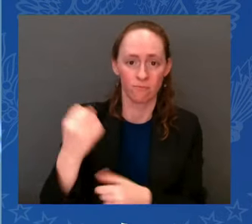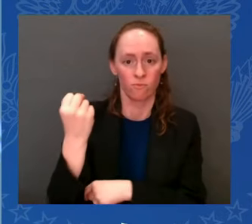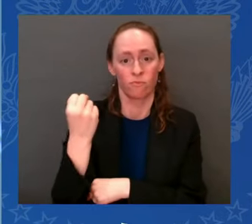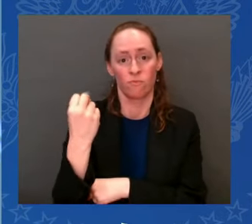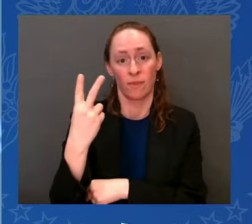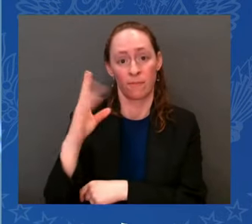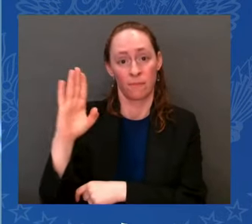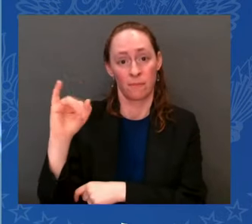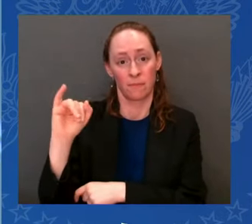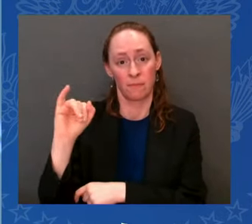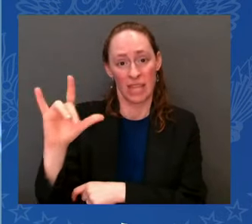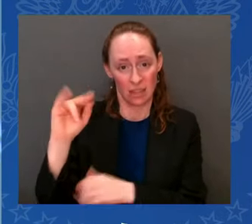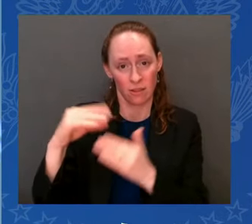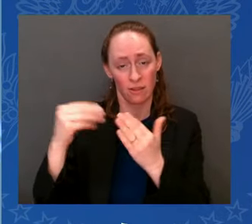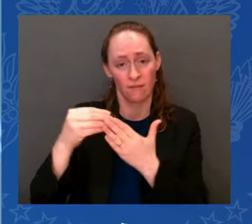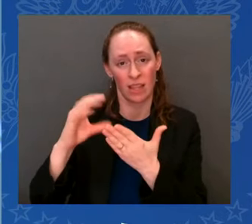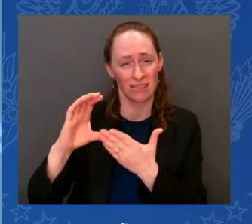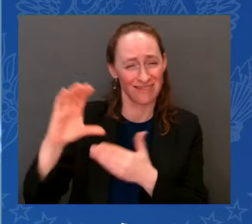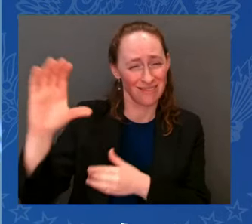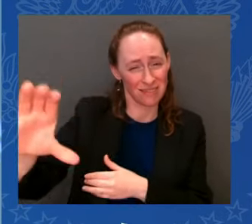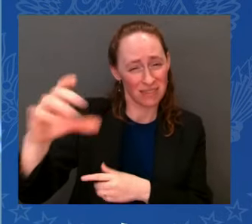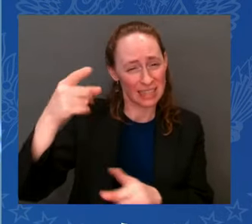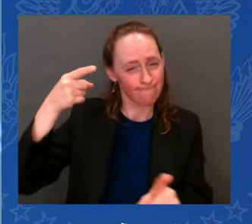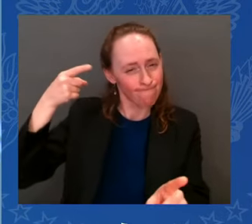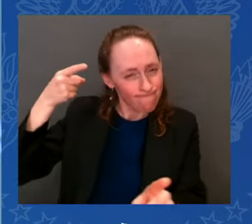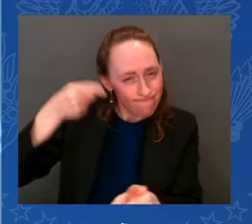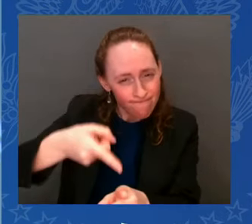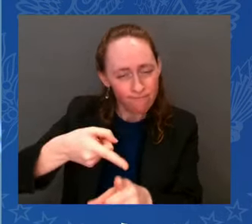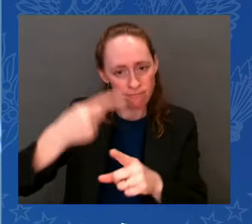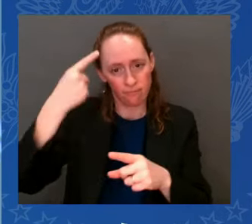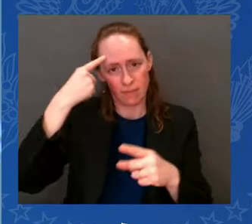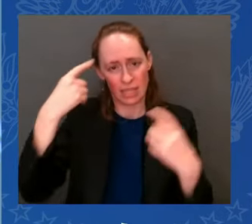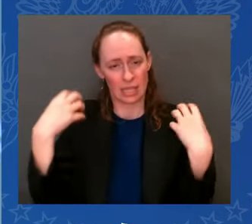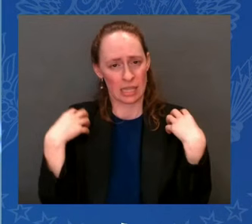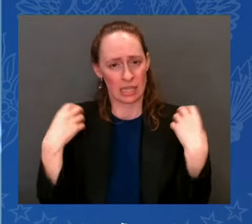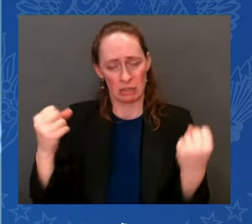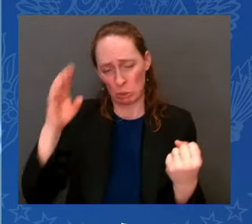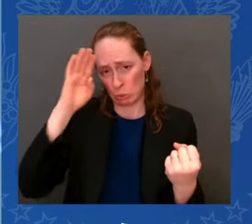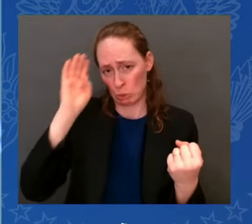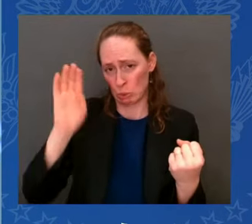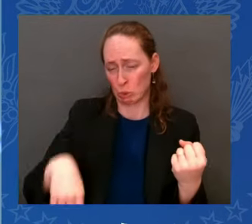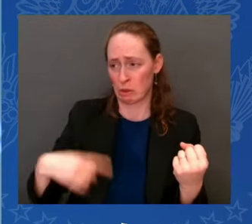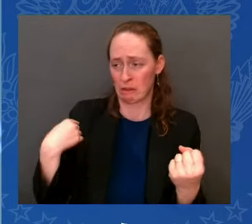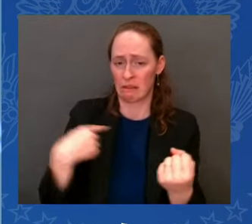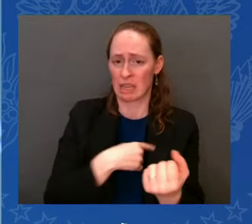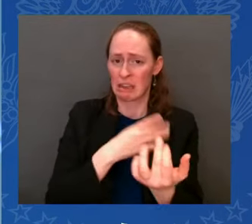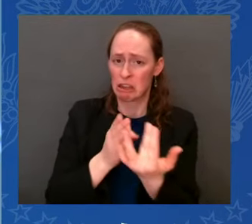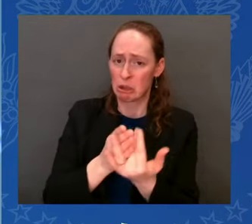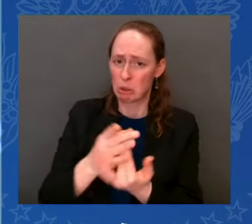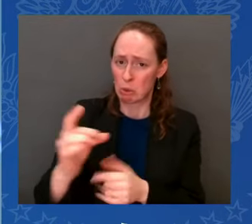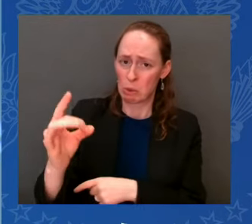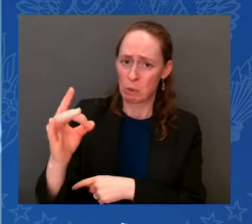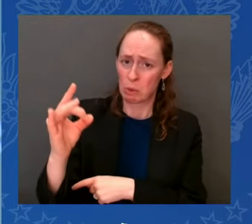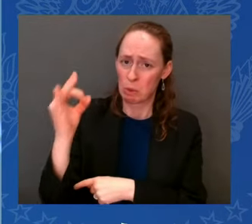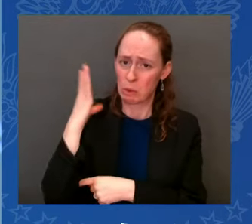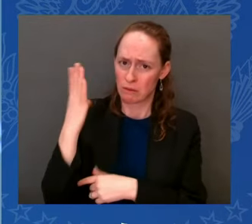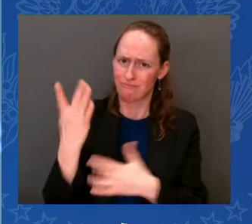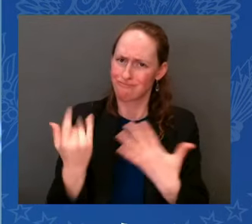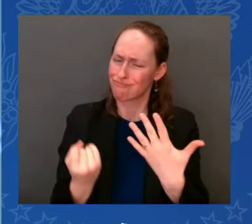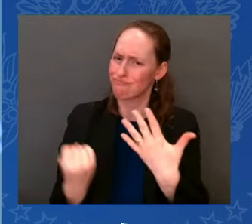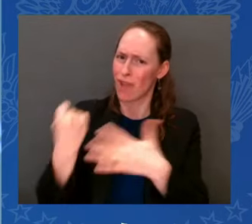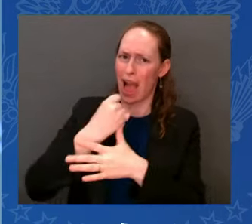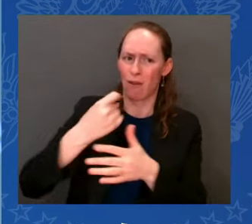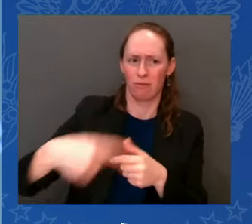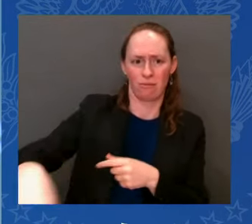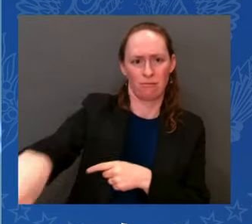from the pandemic. I know that addressing mental health is a priority for so many of you in this organization. And by the way, one of the